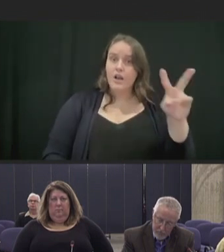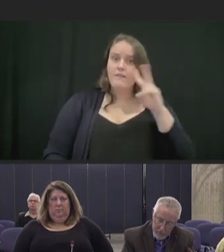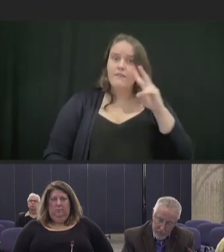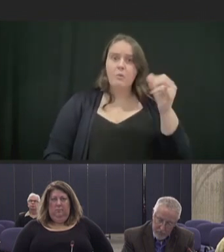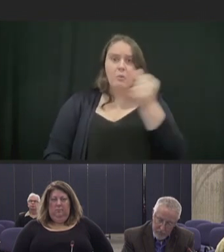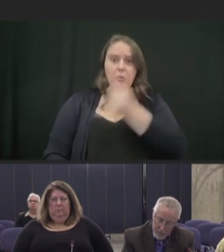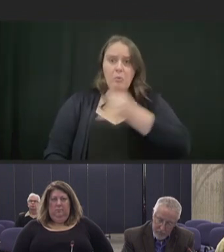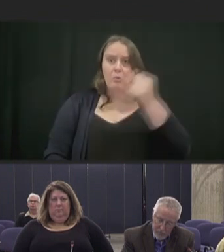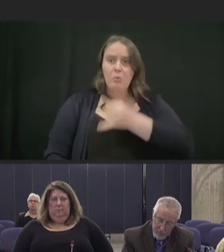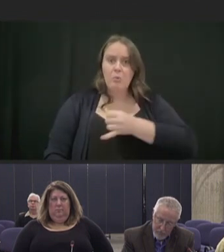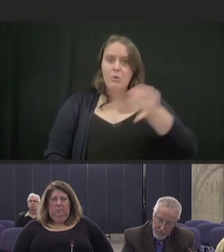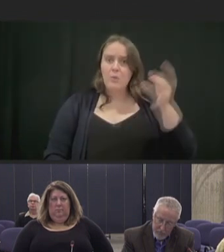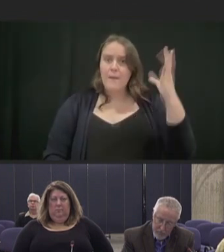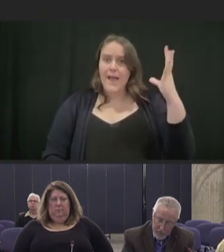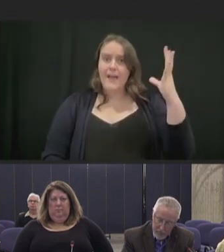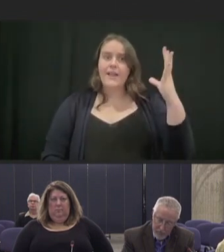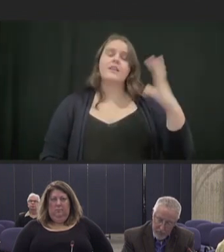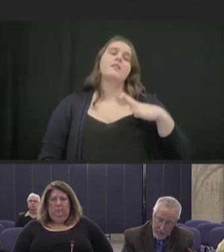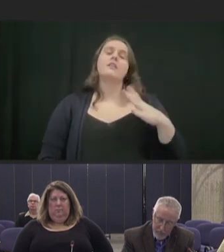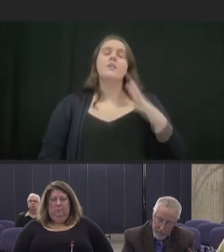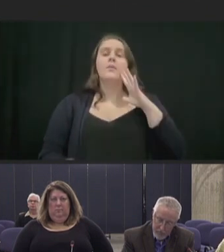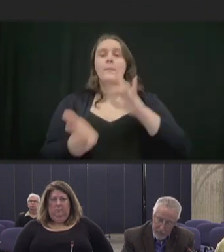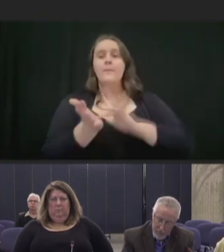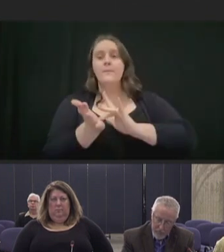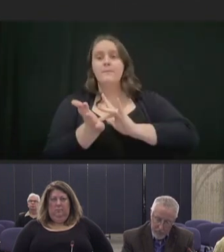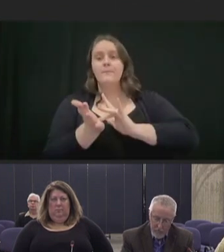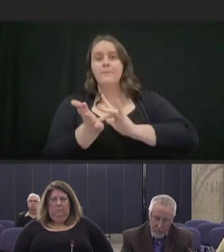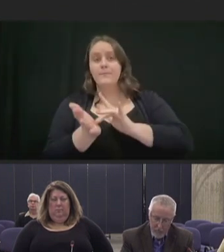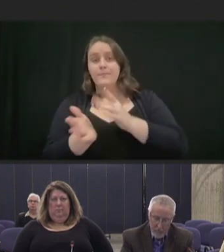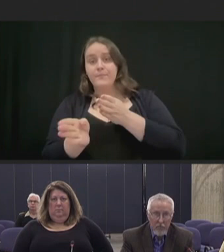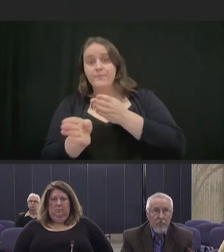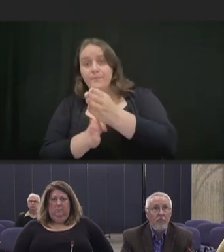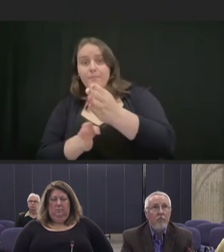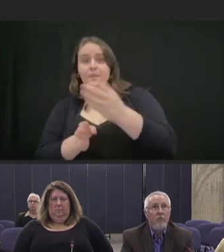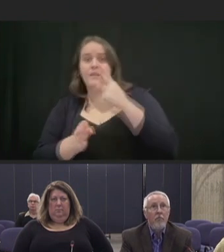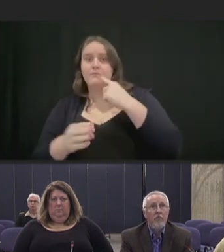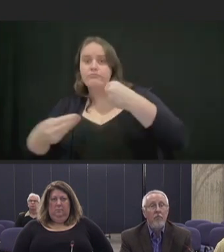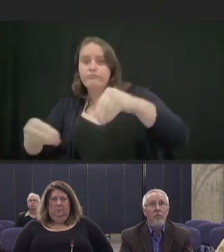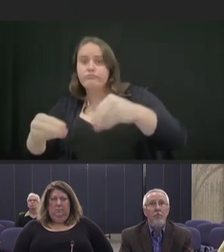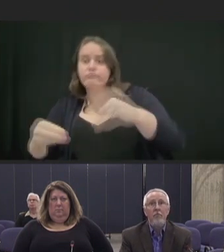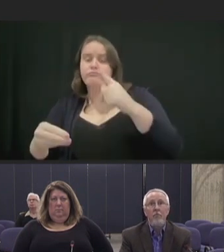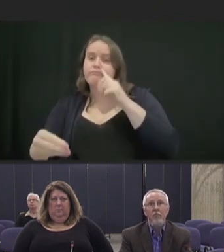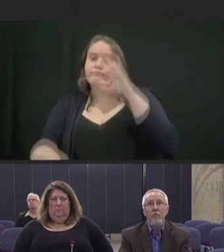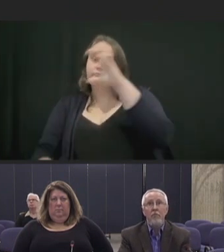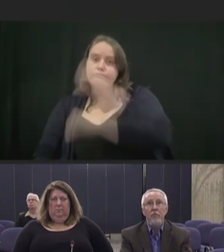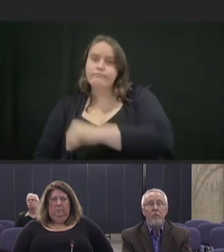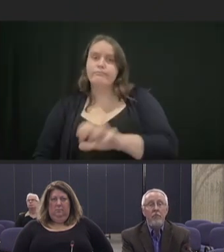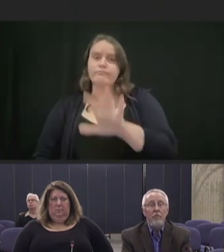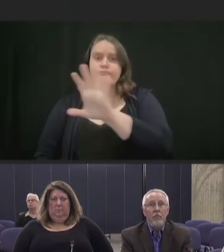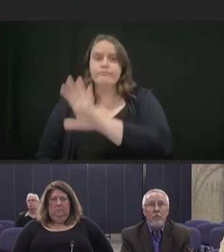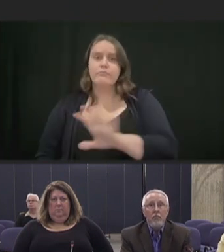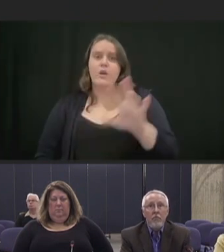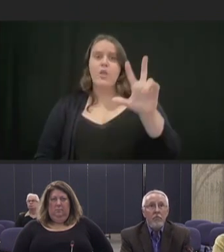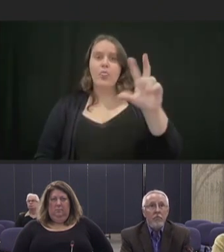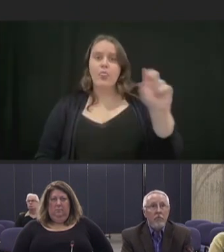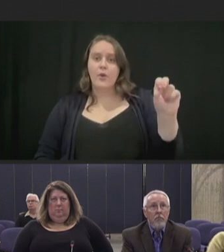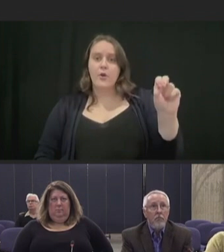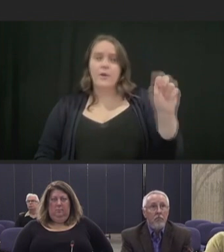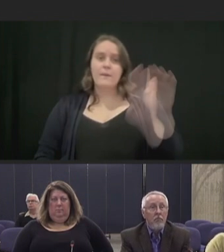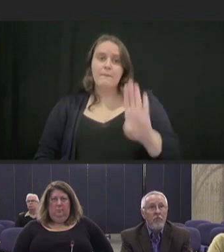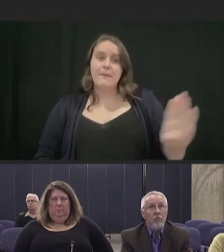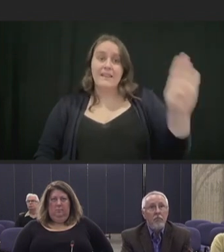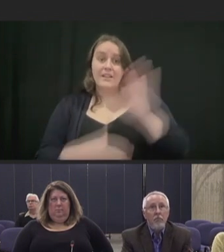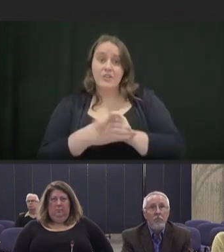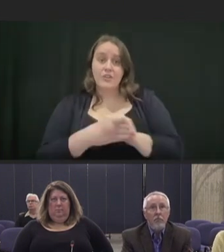global drug market size is valued at over $30 billion a couple of years ago and is poised to grow.